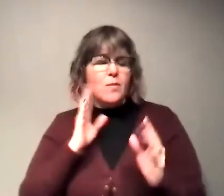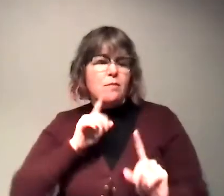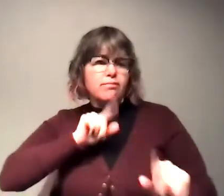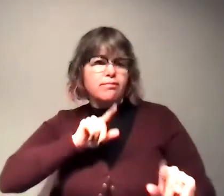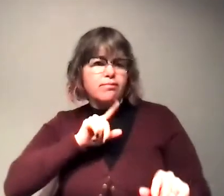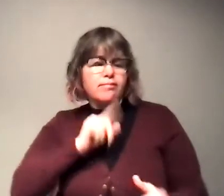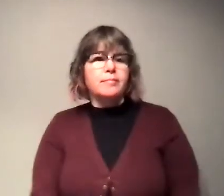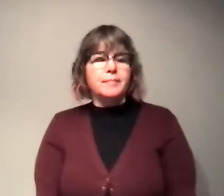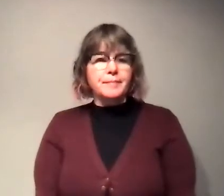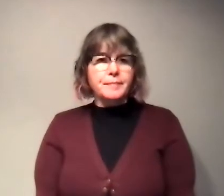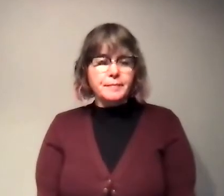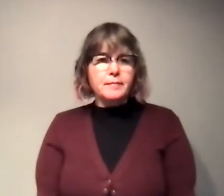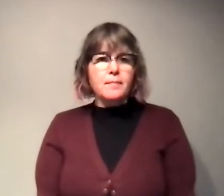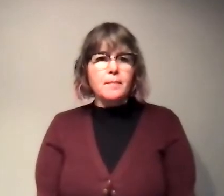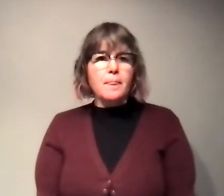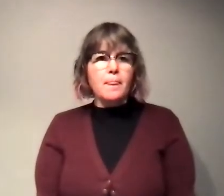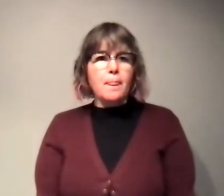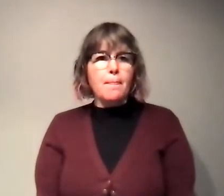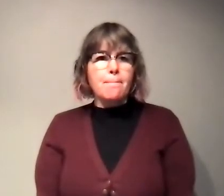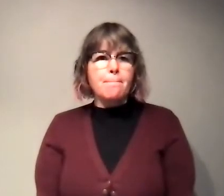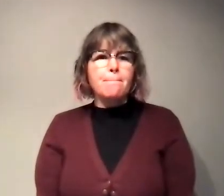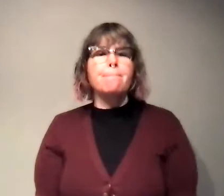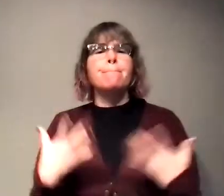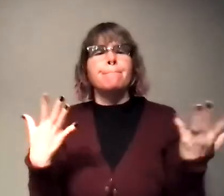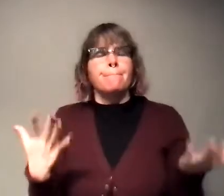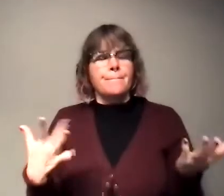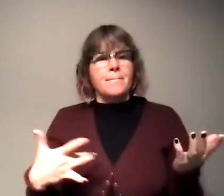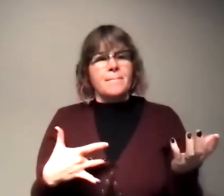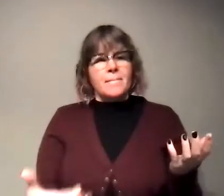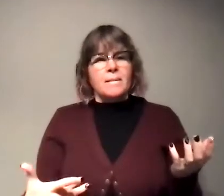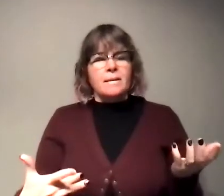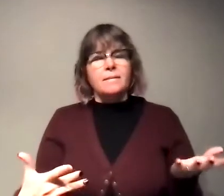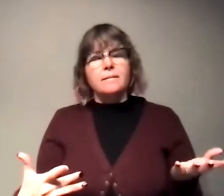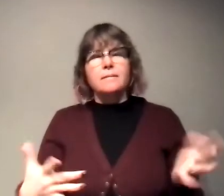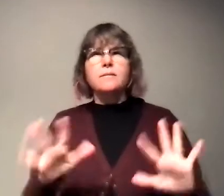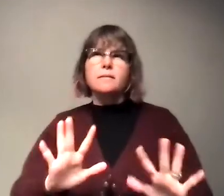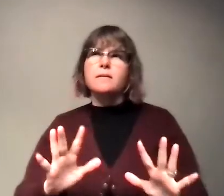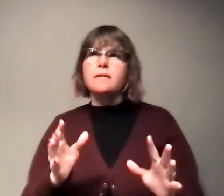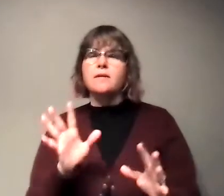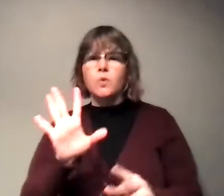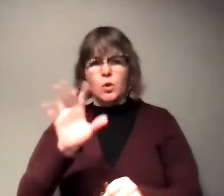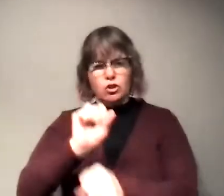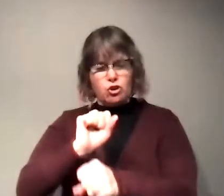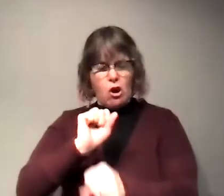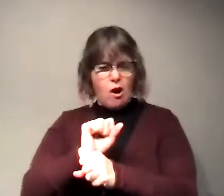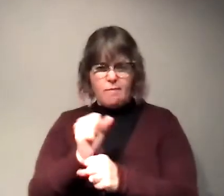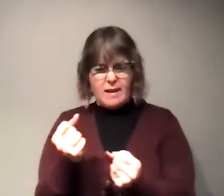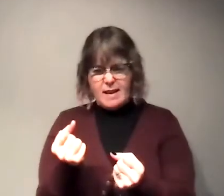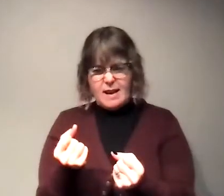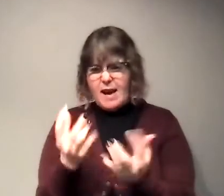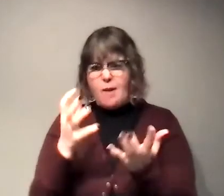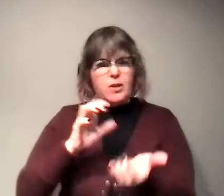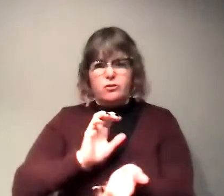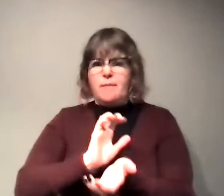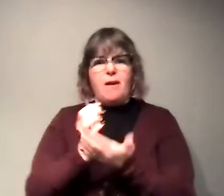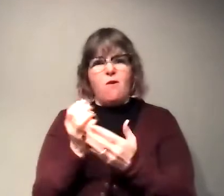answered right away. So a lot of times we'll have like, so how much of your job are you actually